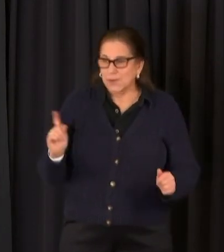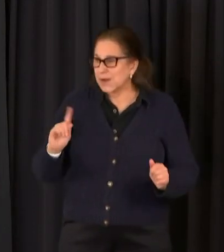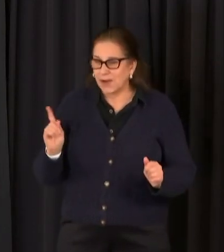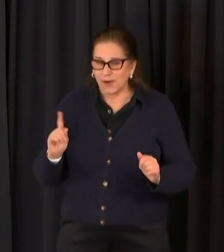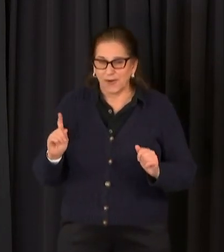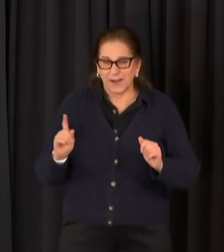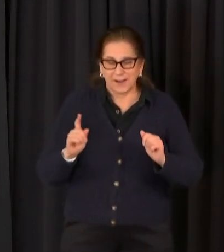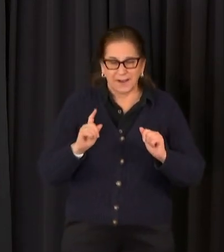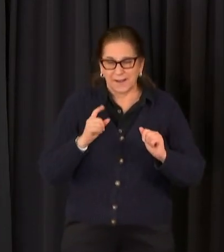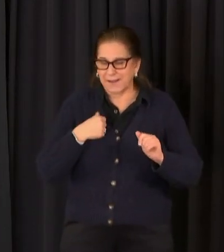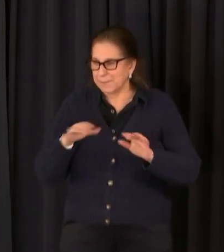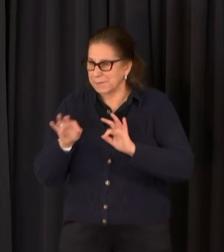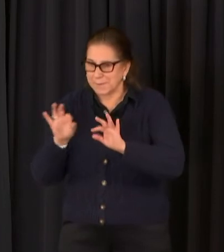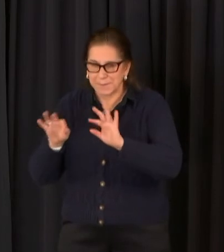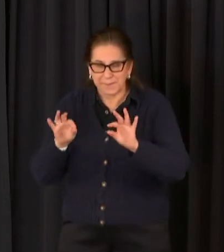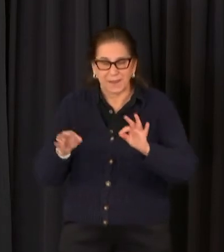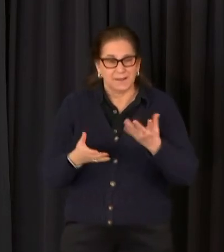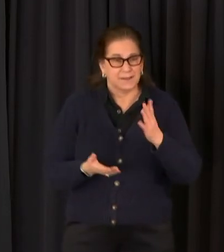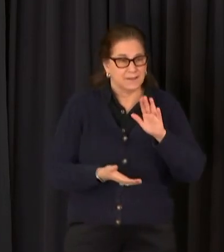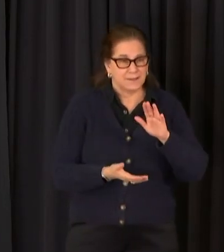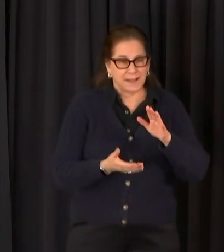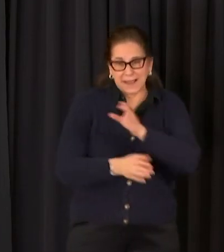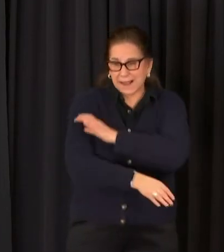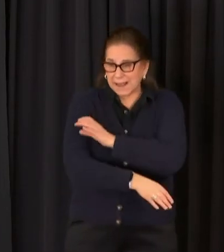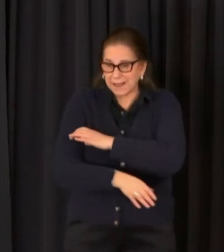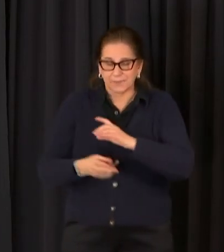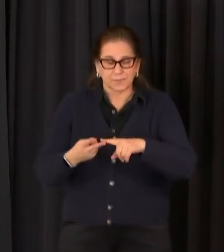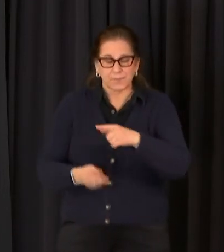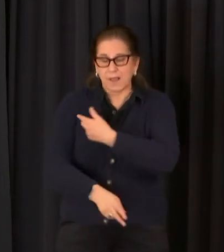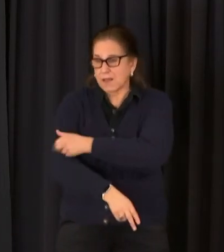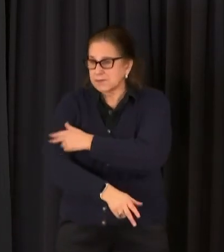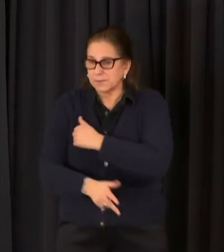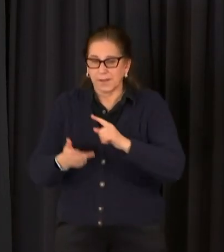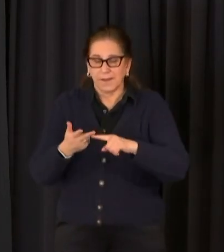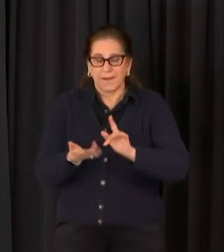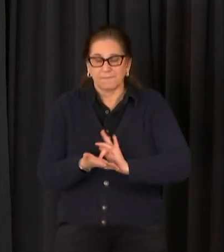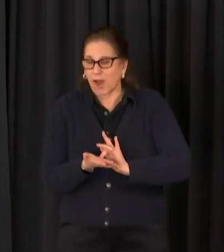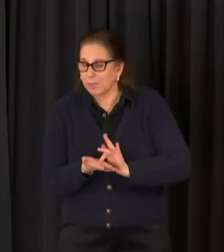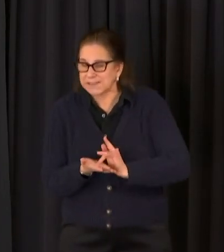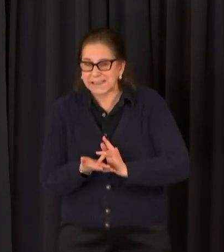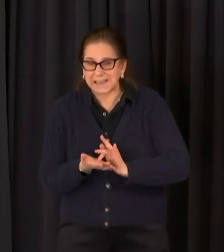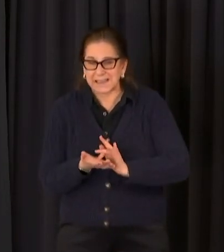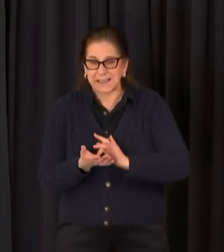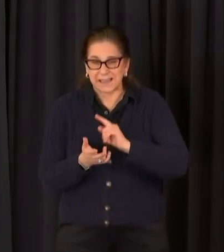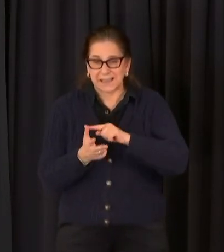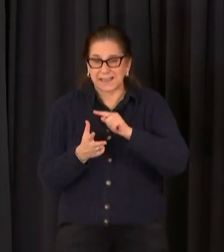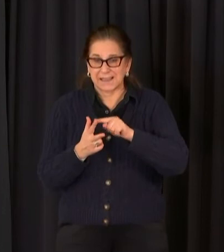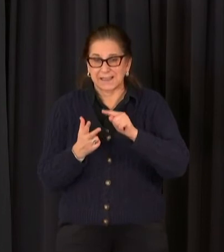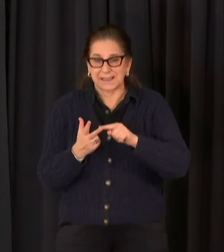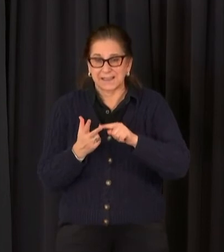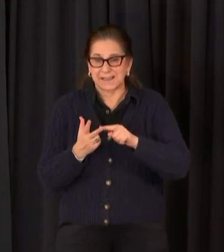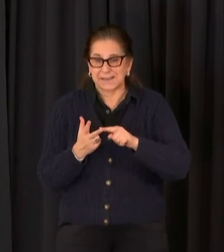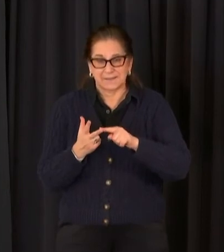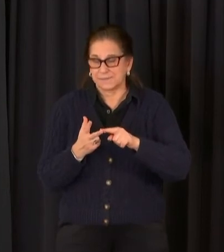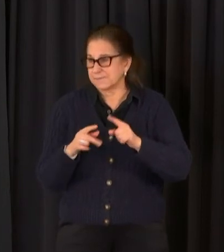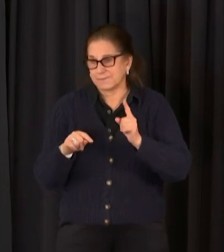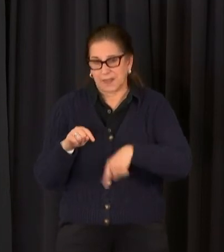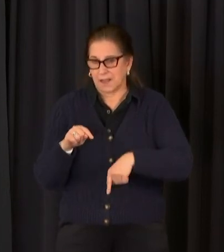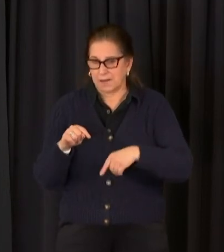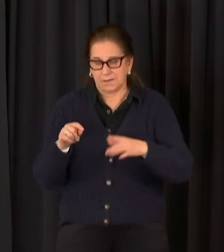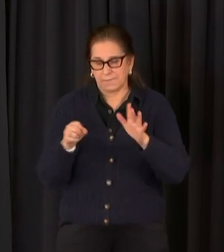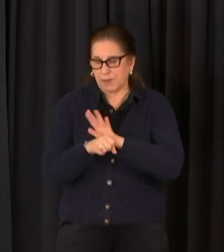health centers, our hospitals, and our pharmacies are not operating at full capacity. So opening up a